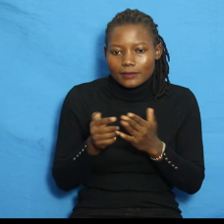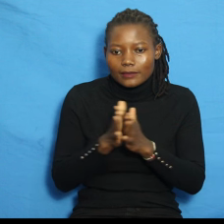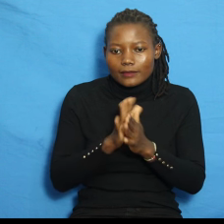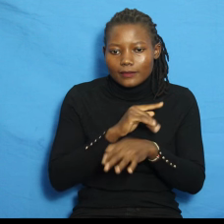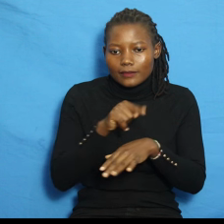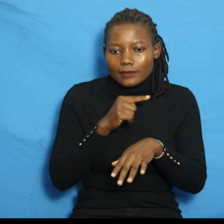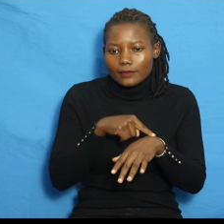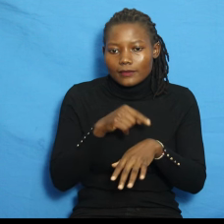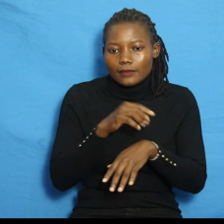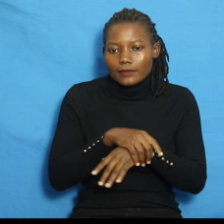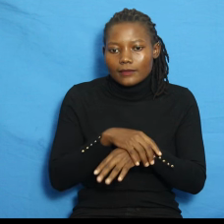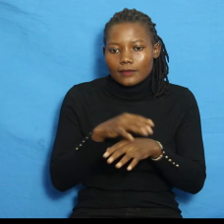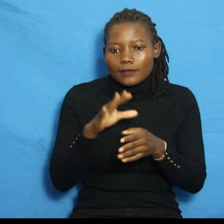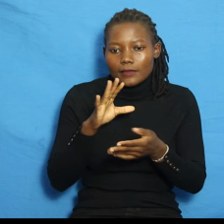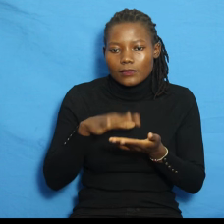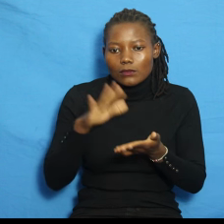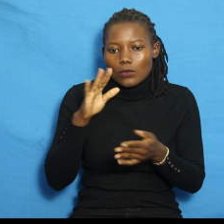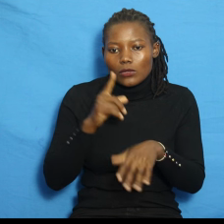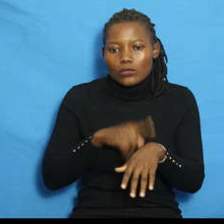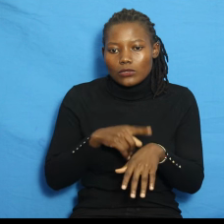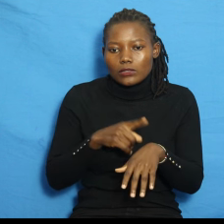when I get a bit more of time